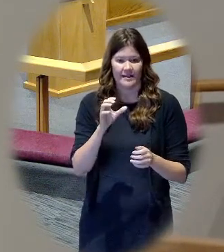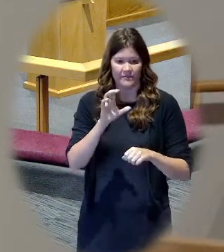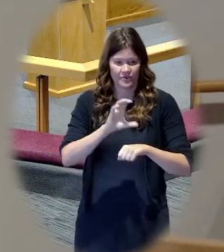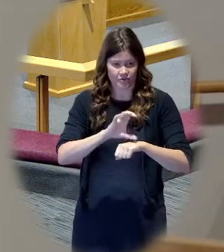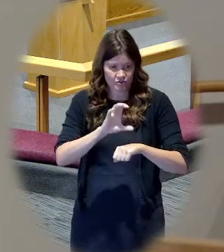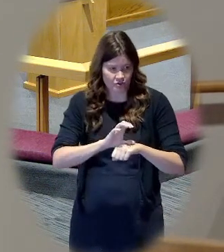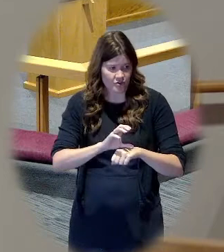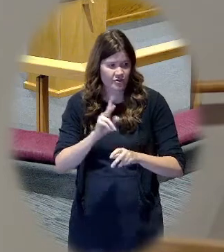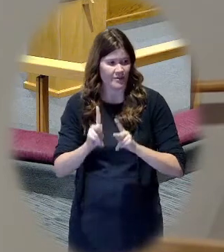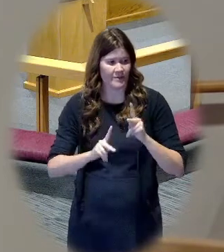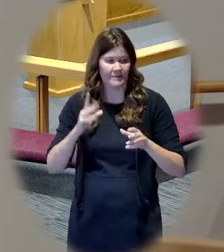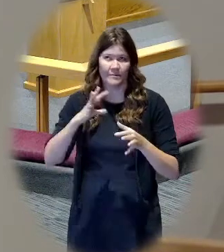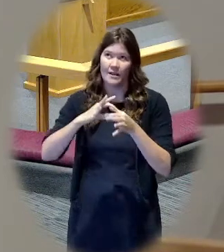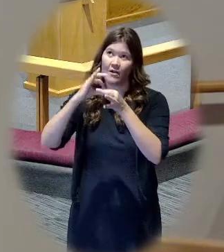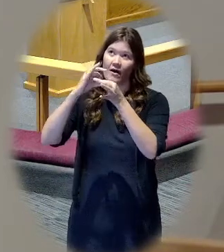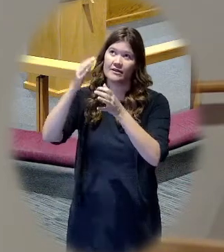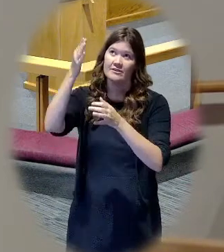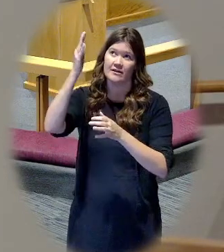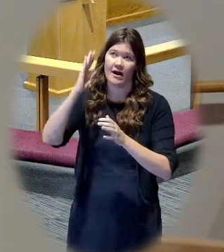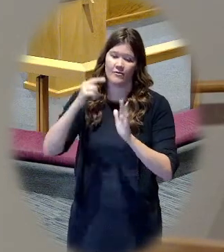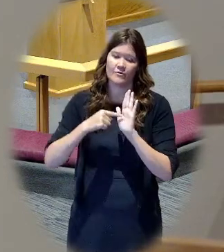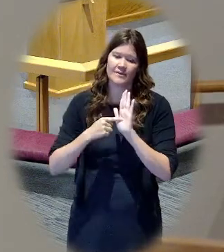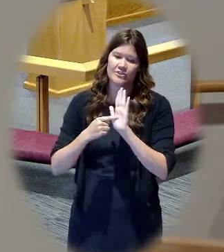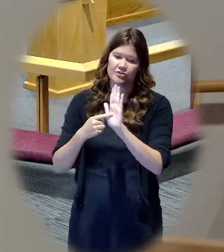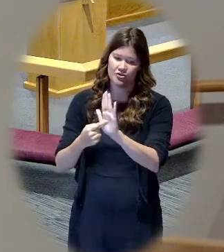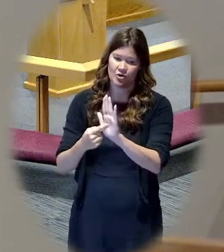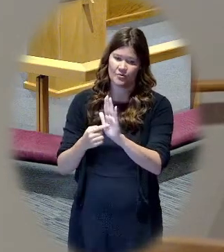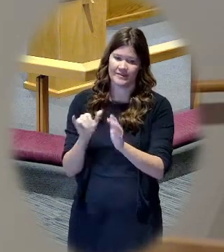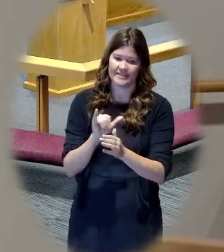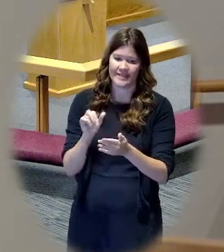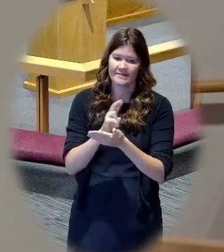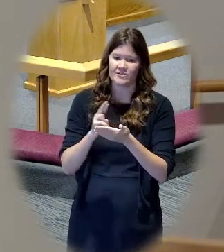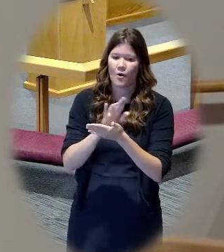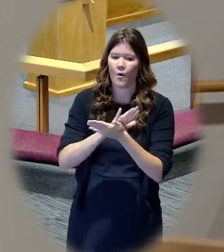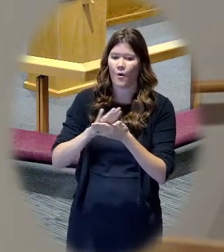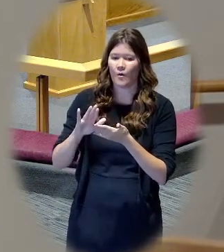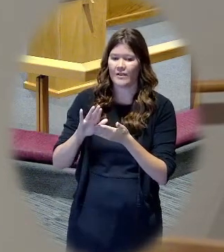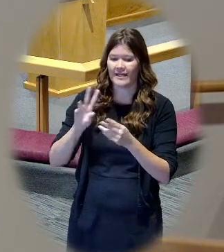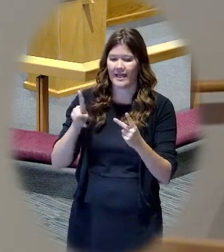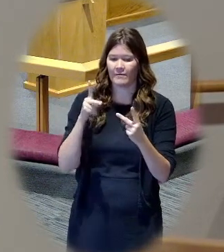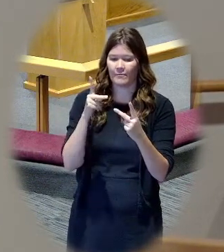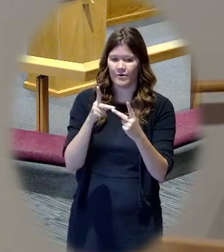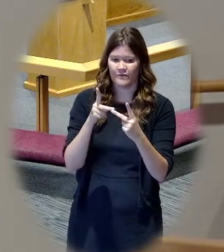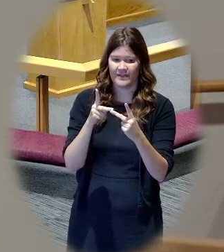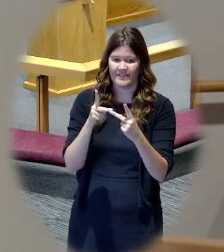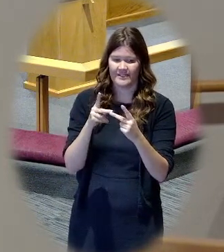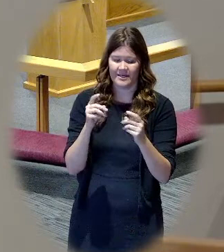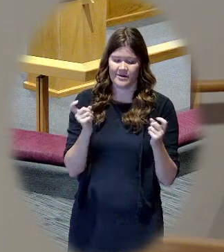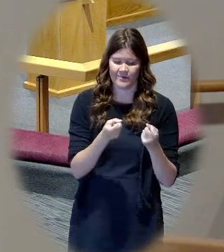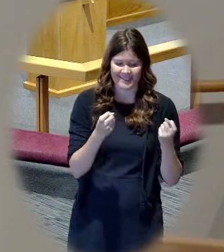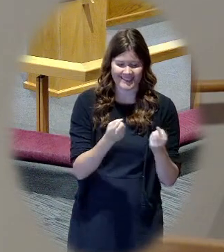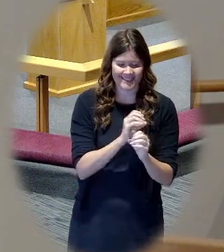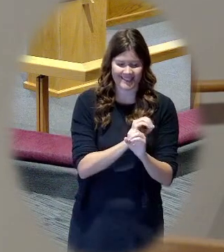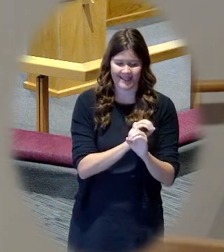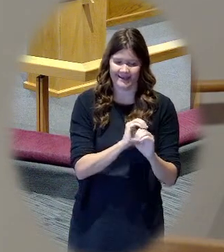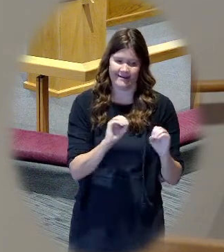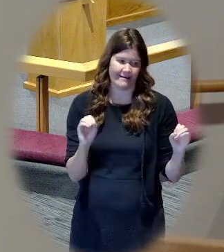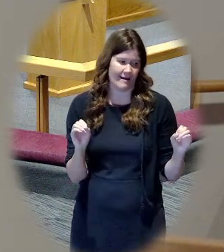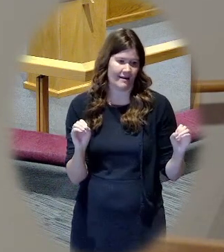the people of God would be presented holy, blameless, without stain, wrinkle,